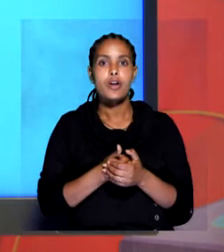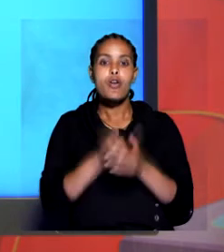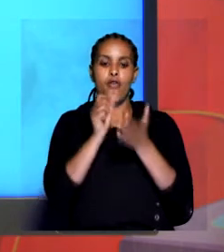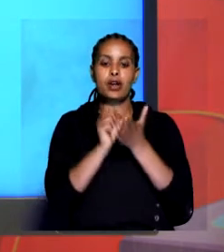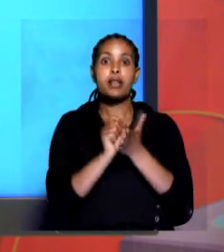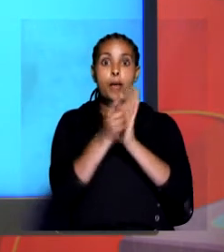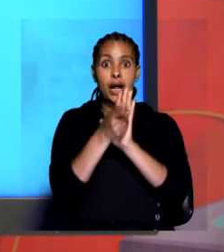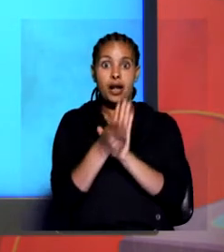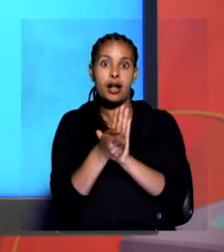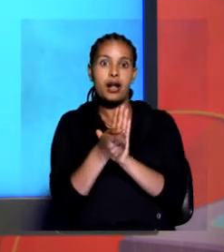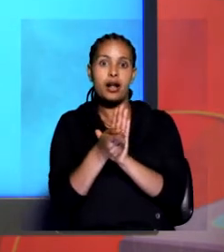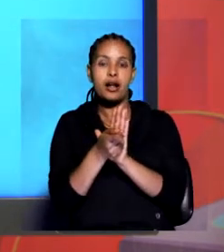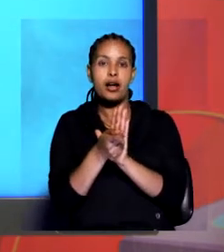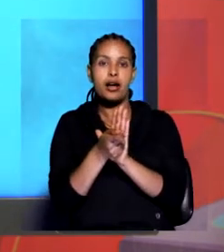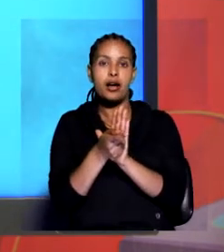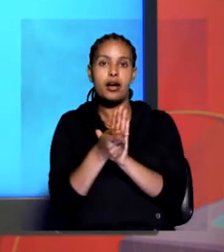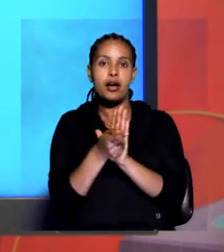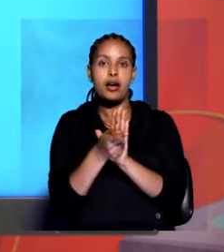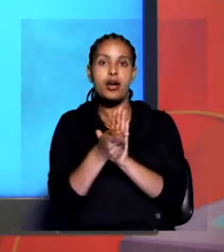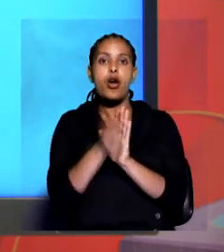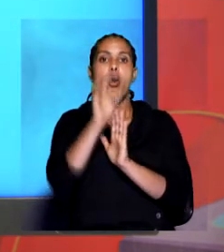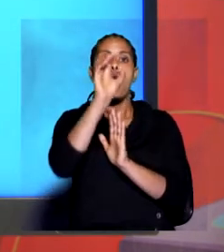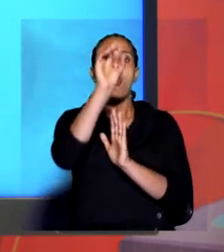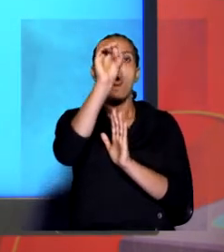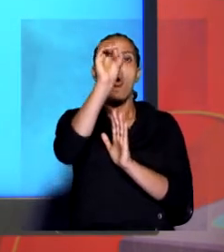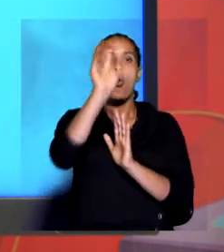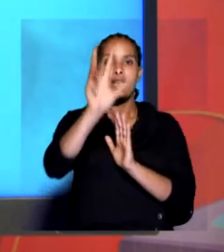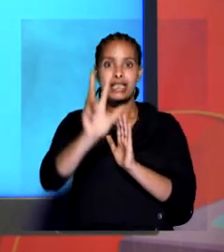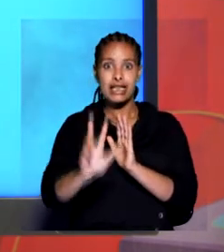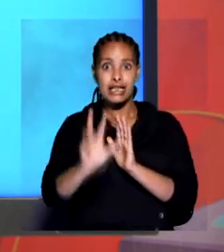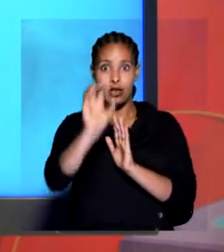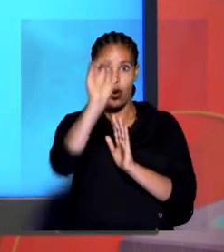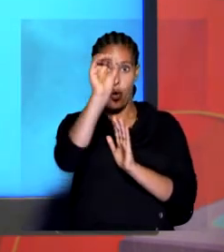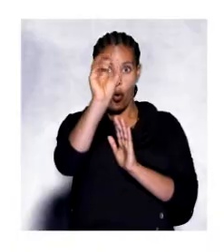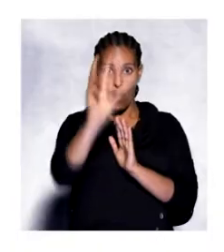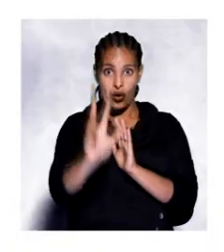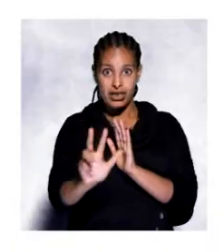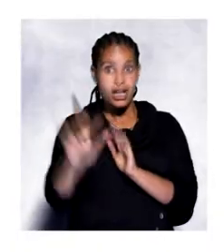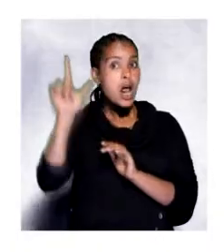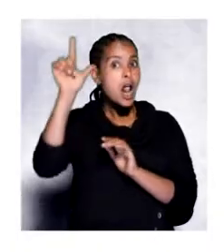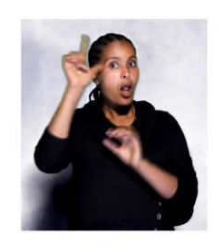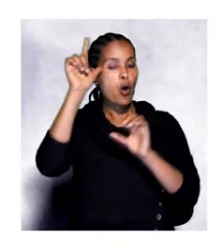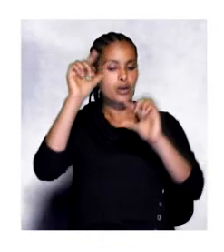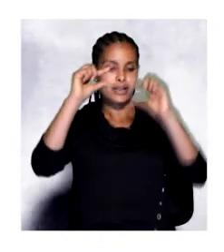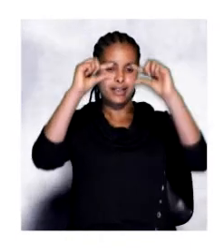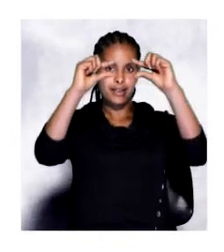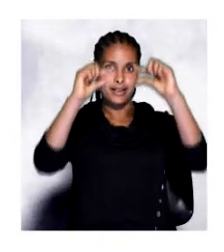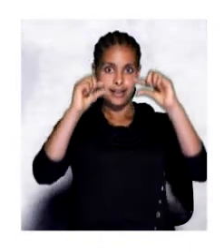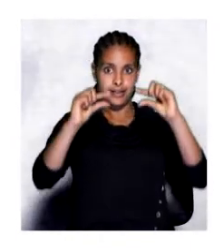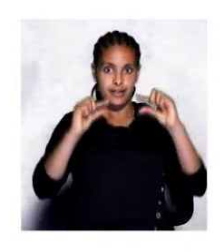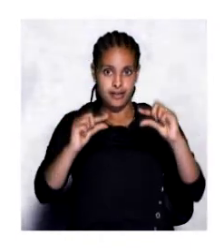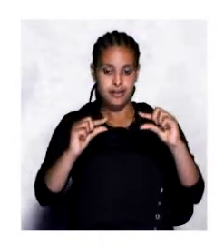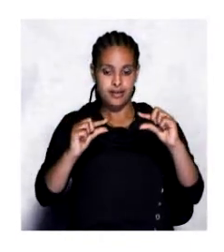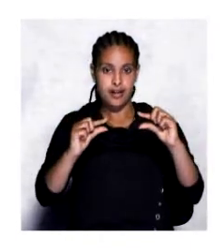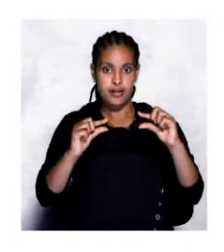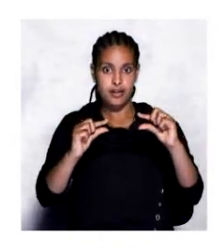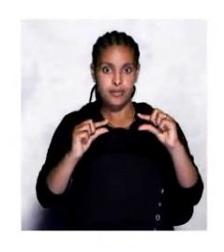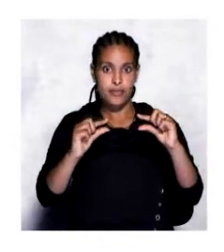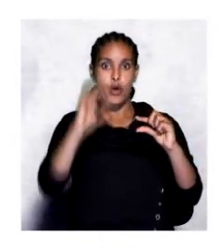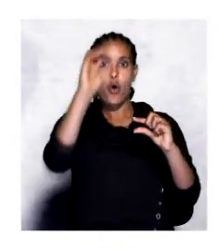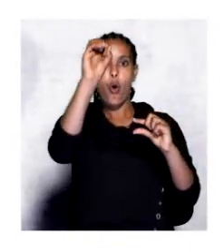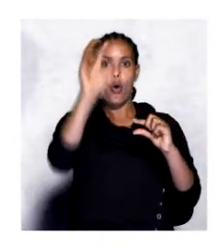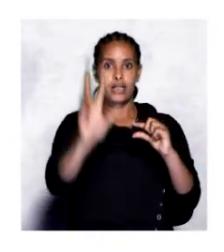For example, O3, ozon. The Lewis structure of ozon is this. O3,